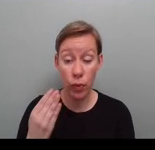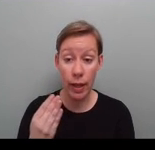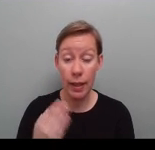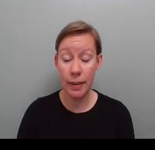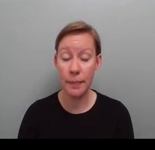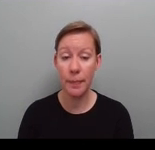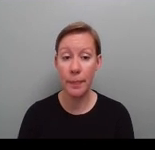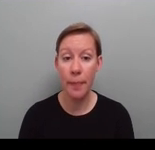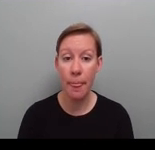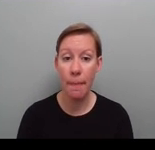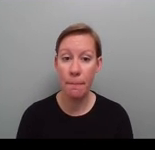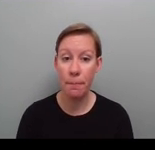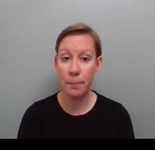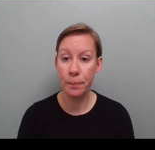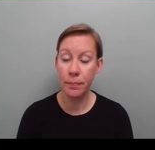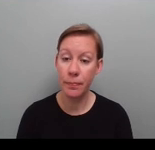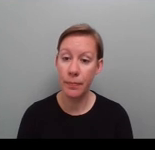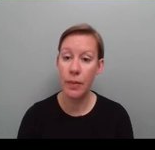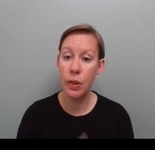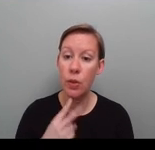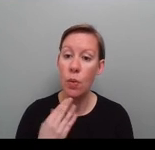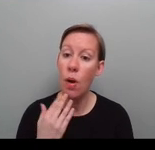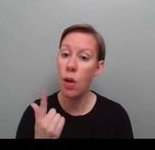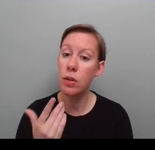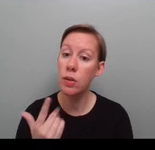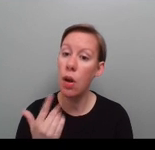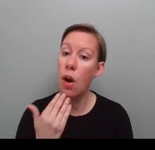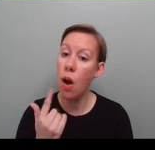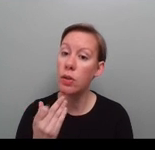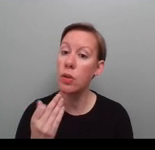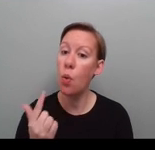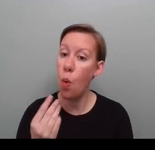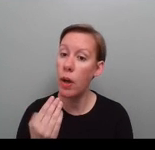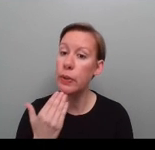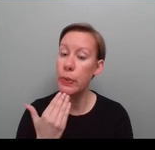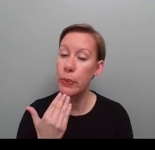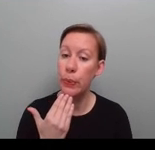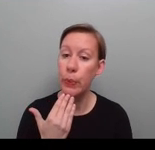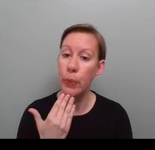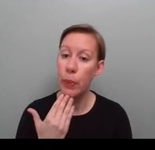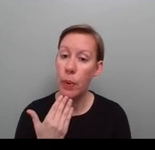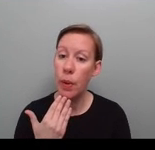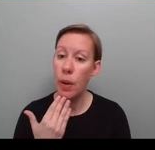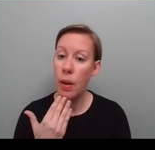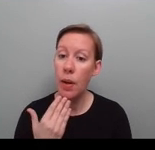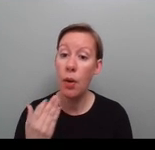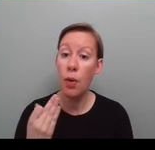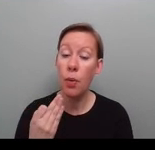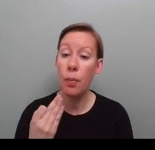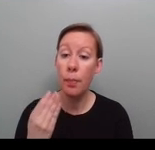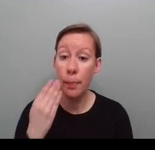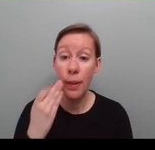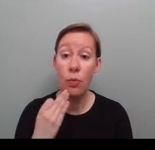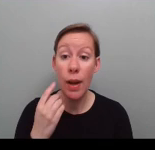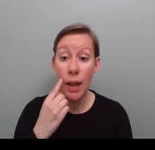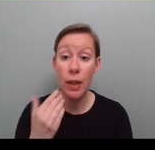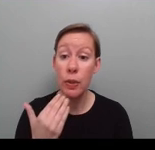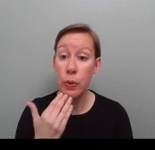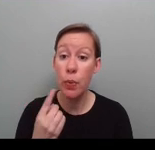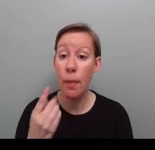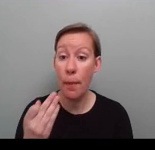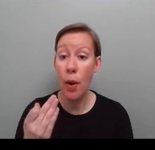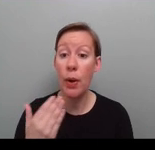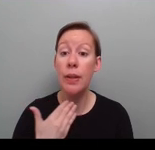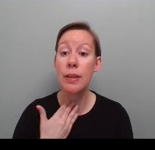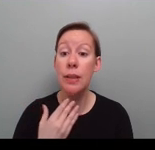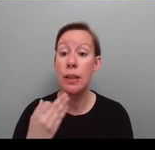that everything is ready. You also want to make sure that when you are in the session, you are ready to participate.